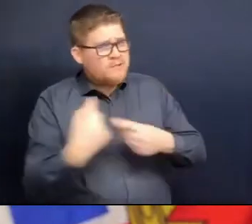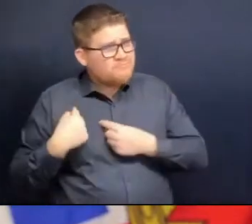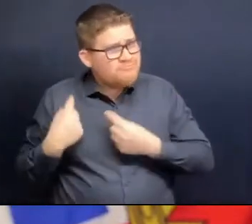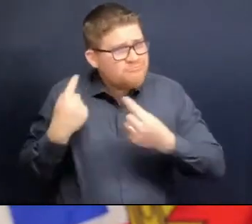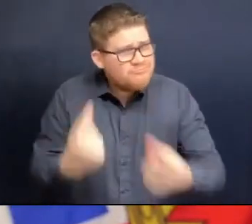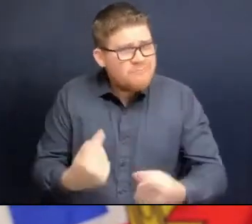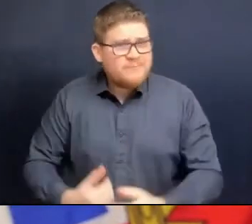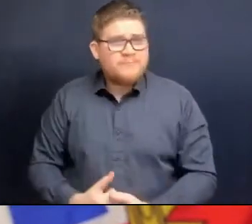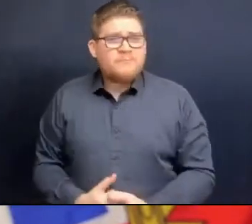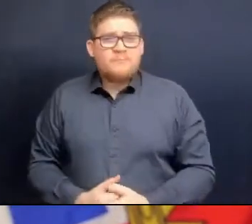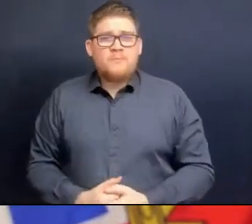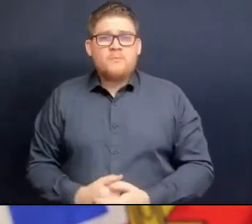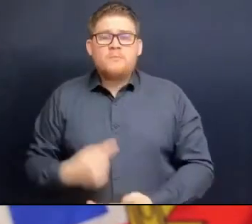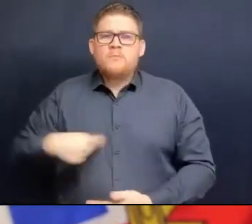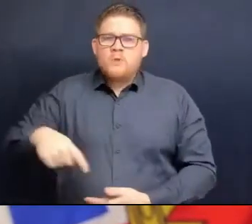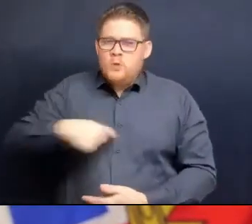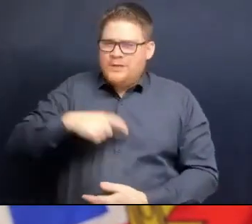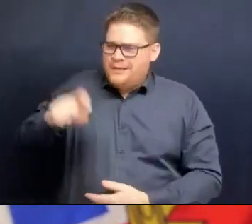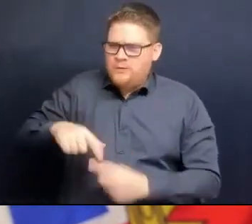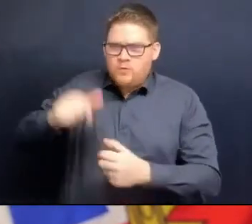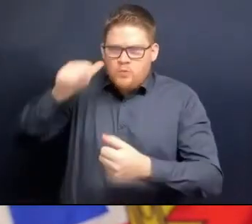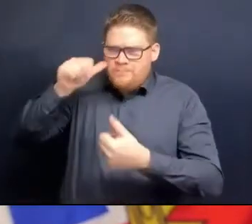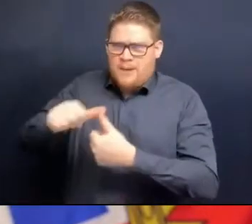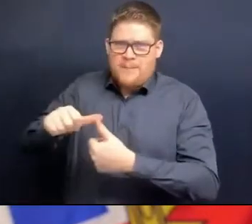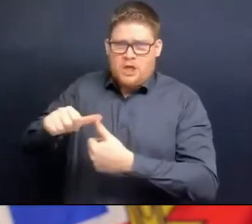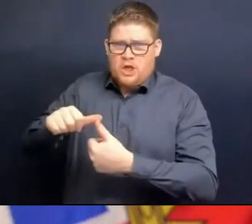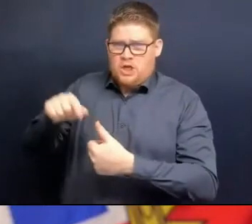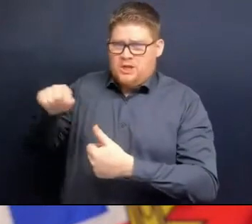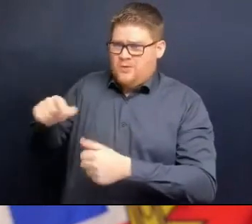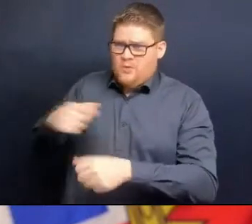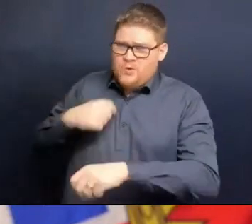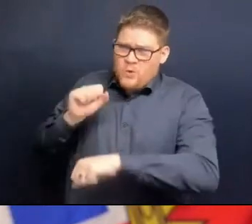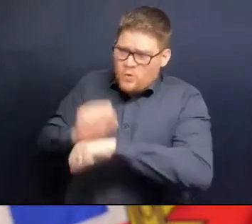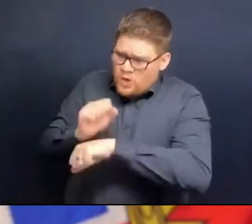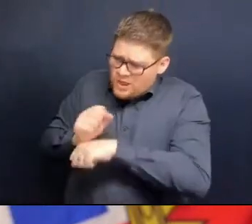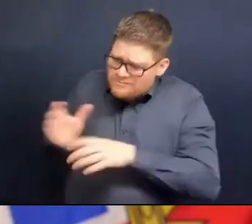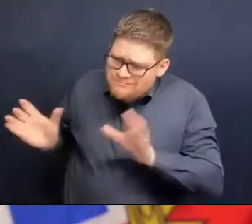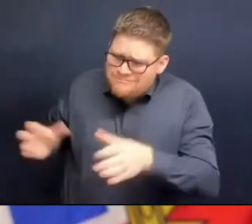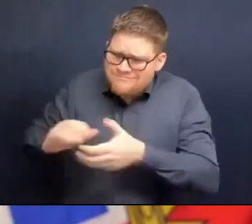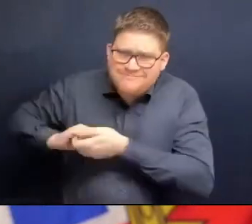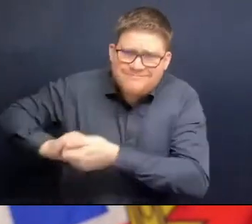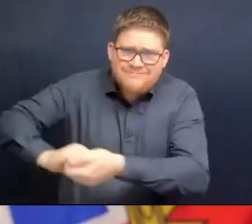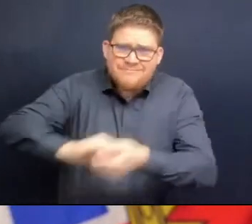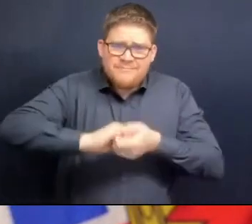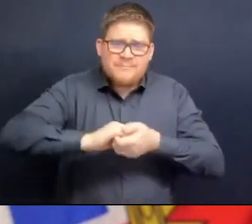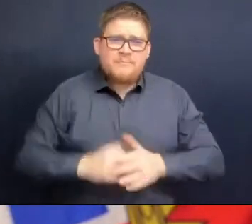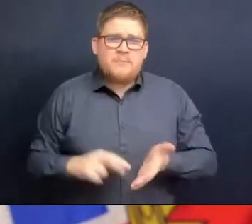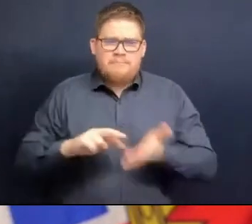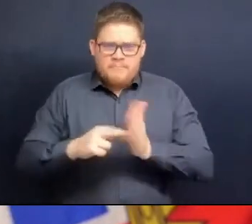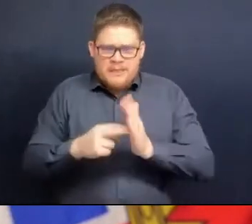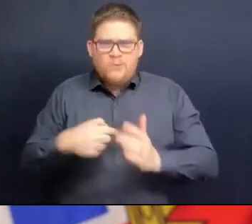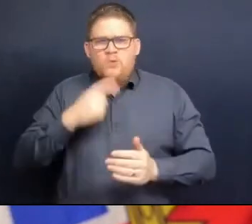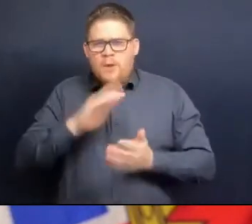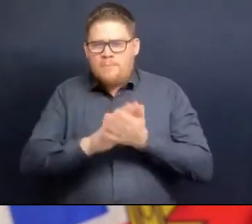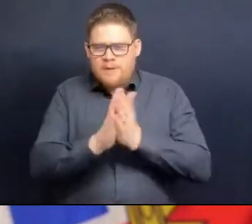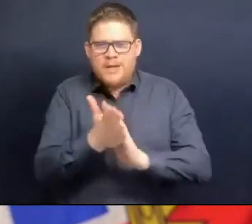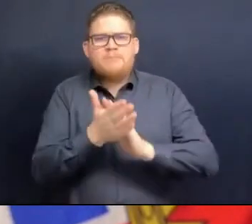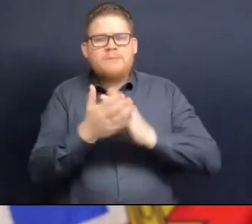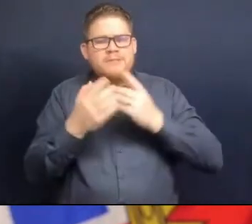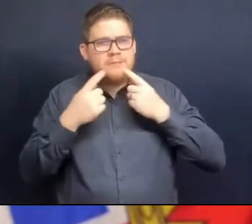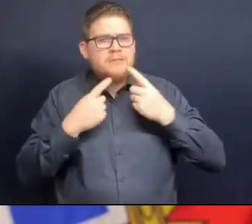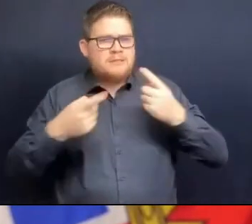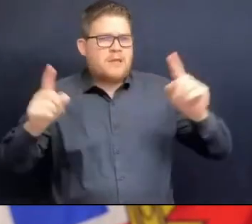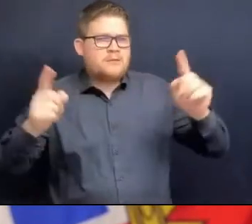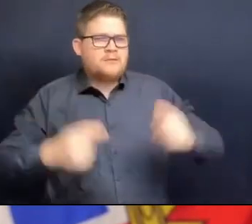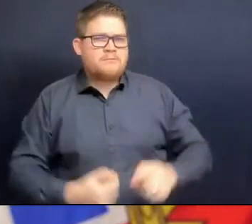we need to do is understand that it is all of our collective actions that are getting us through this and that